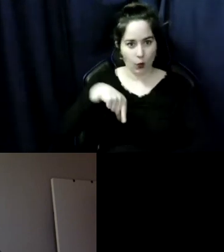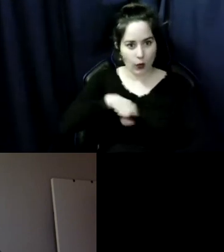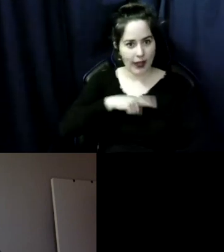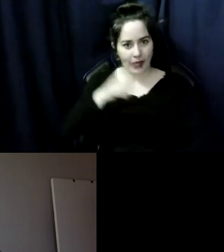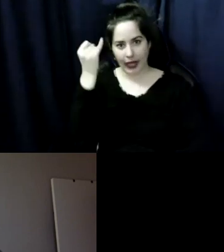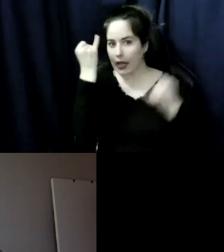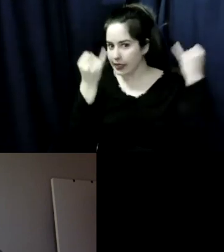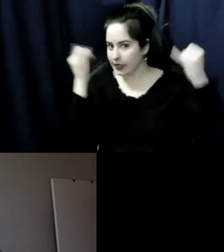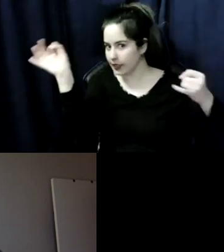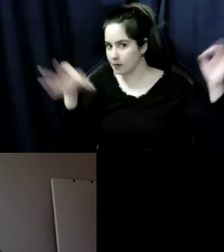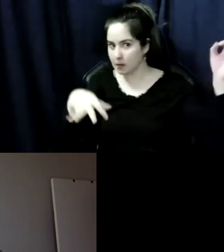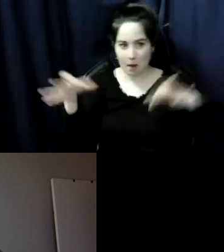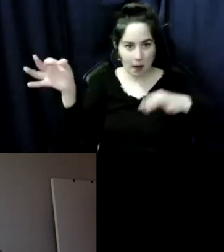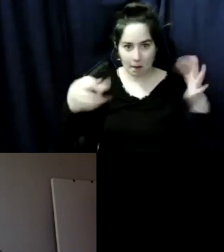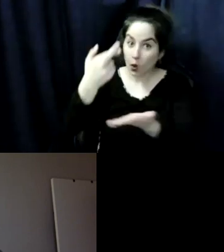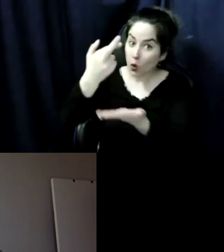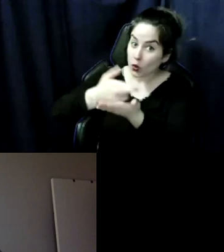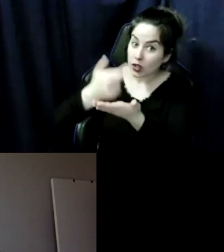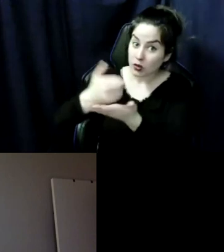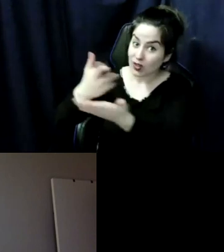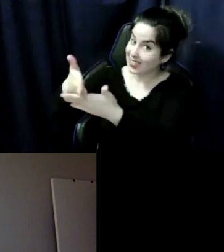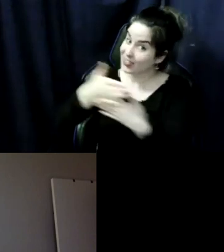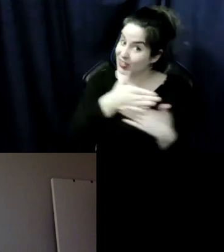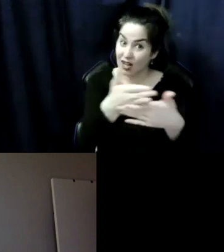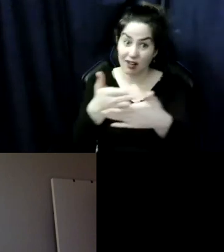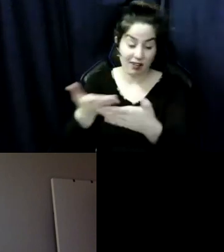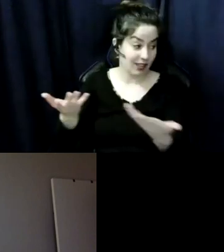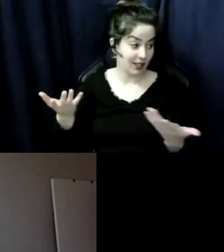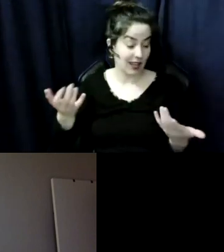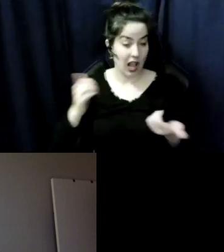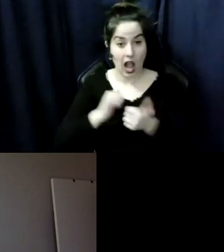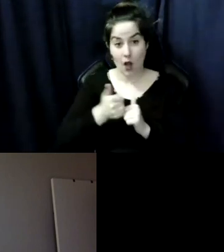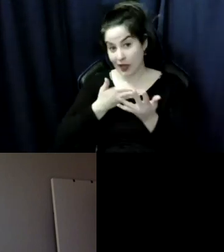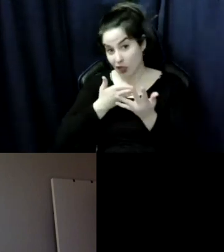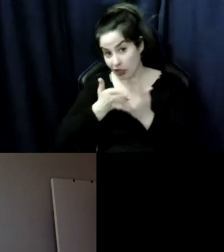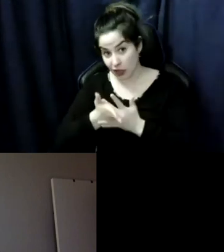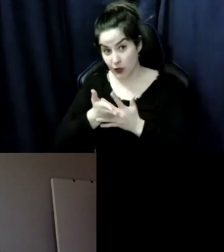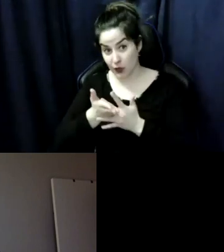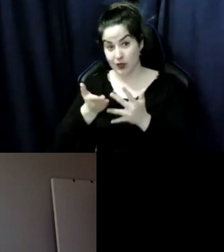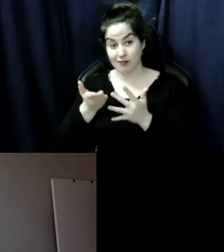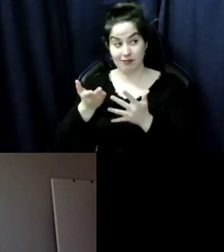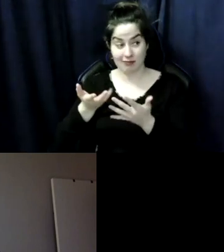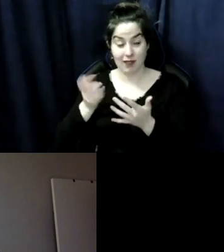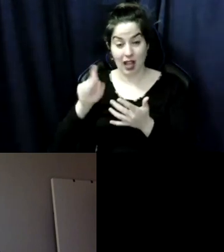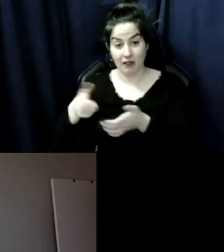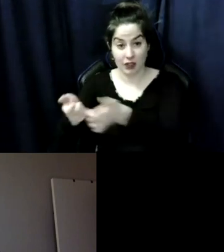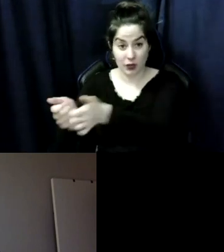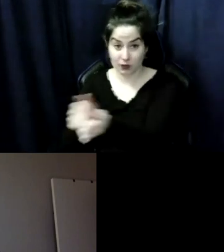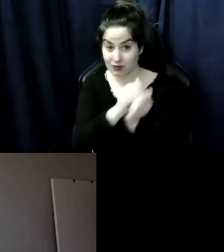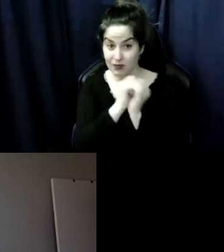just share resources with each other, because we're really going to need to get through this together with a ton of support.